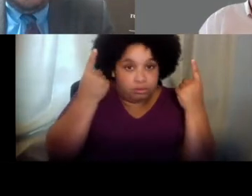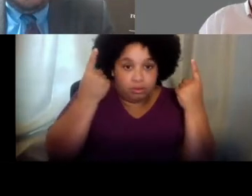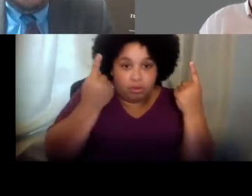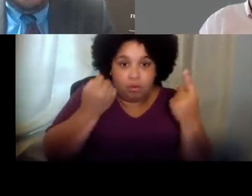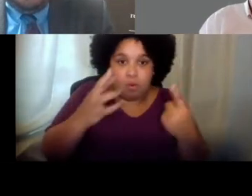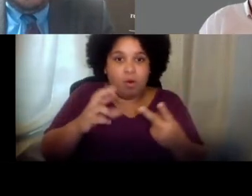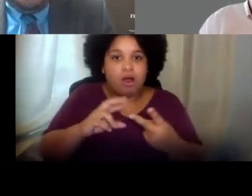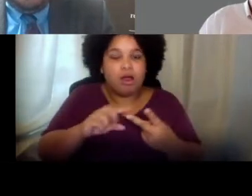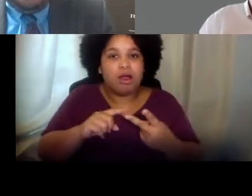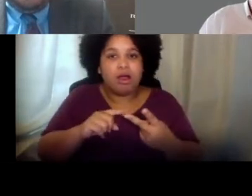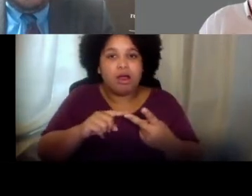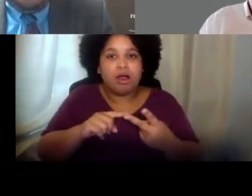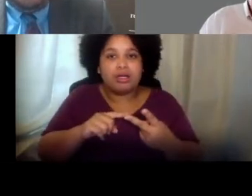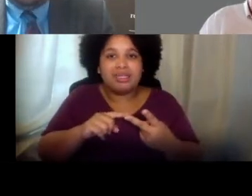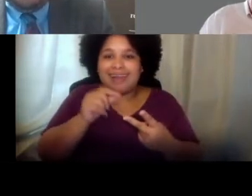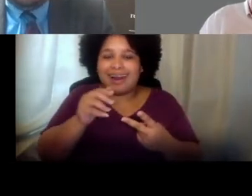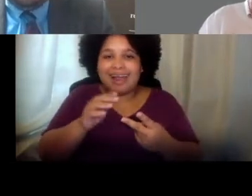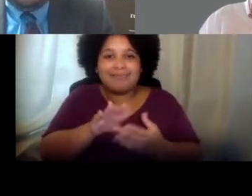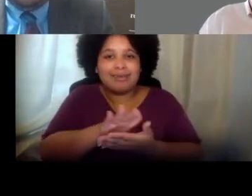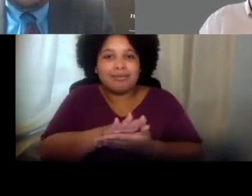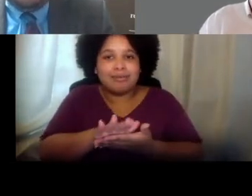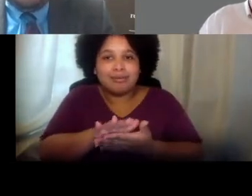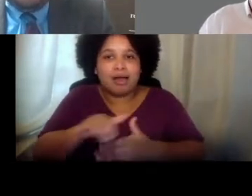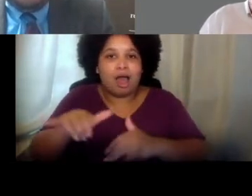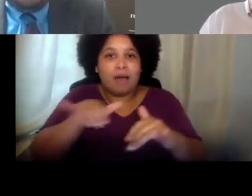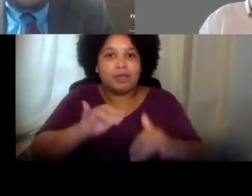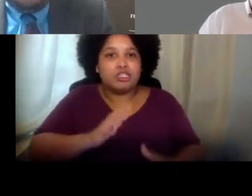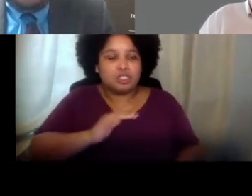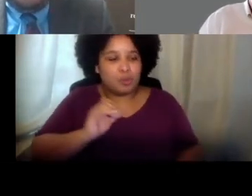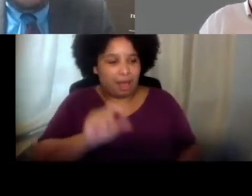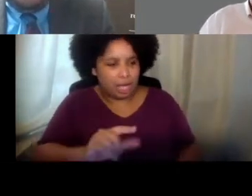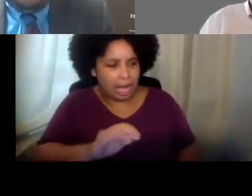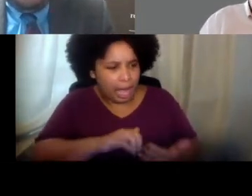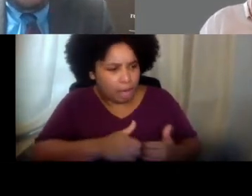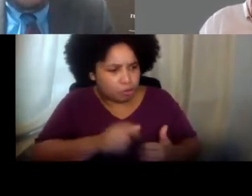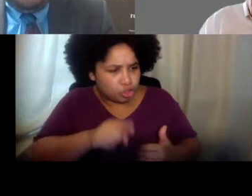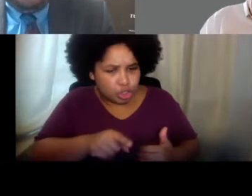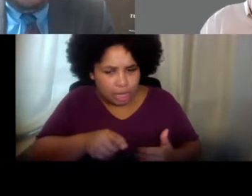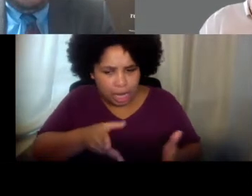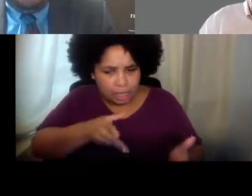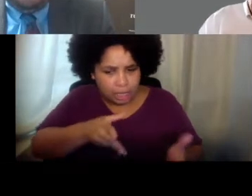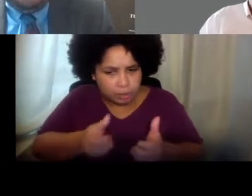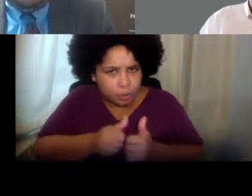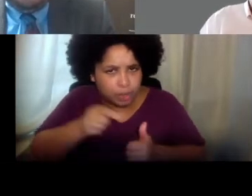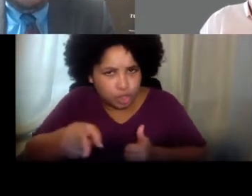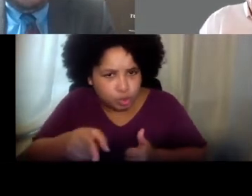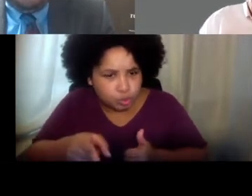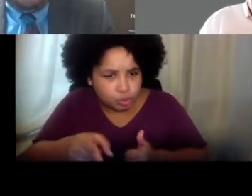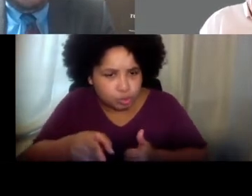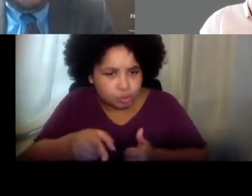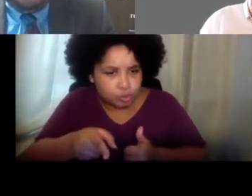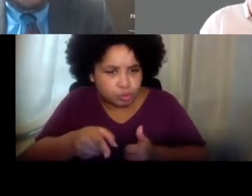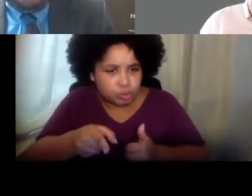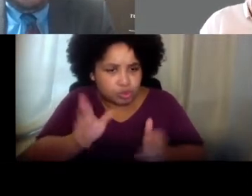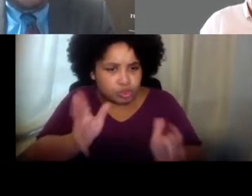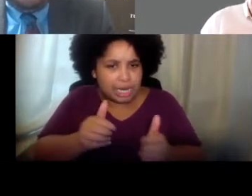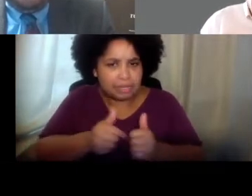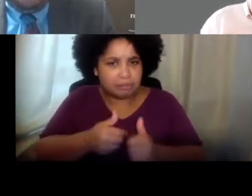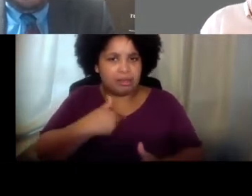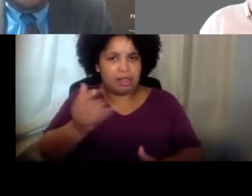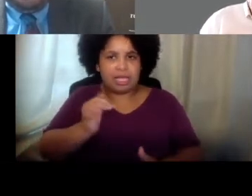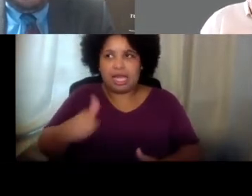haven't had the common courtesy to ask, well, how should I dress you, sir? Well, I said, talk to me like you talk to anybody